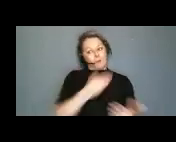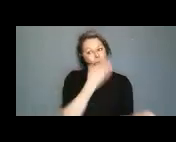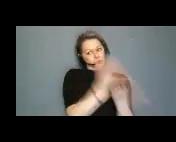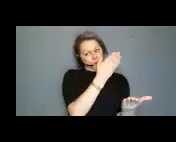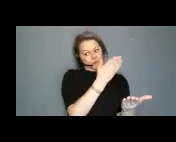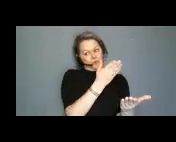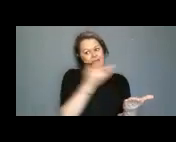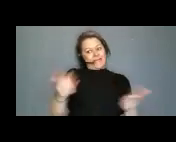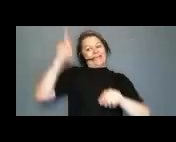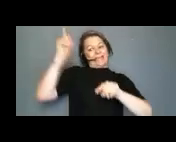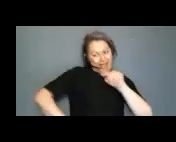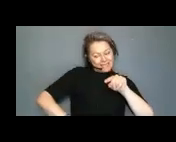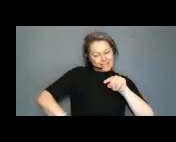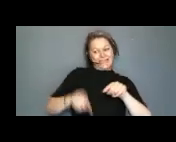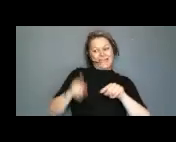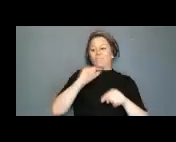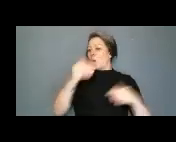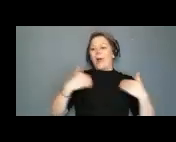that.